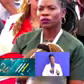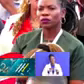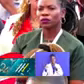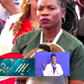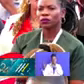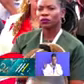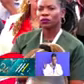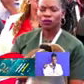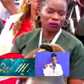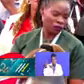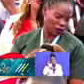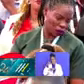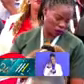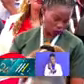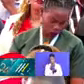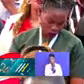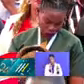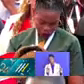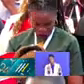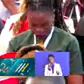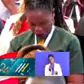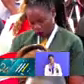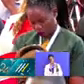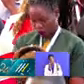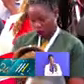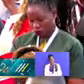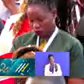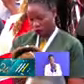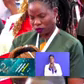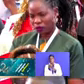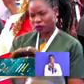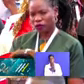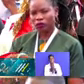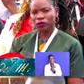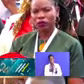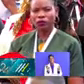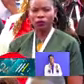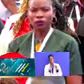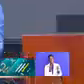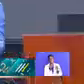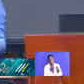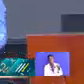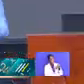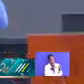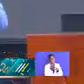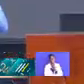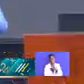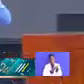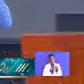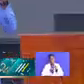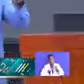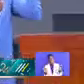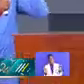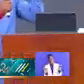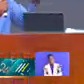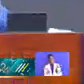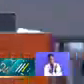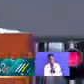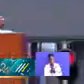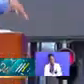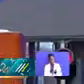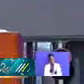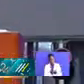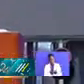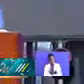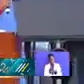responsible for Who deliver in the family and who doesn't deliver who married and who doesn't marry and more often